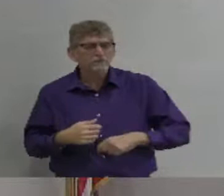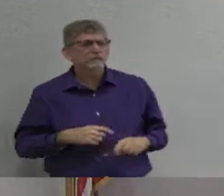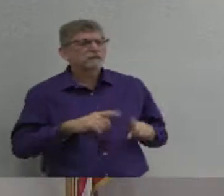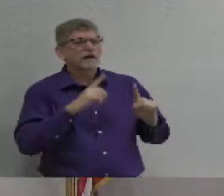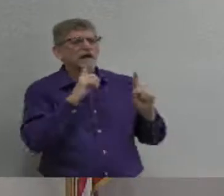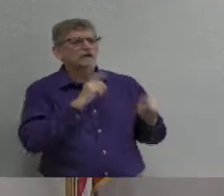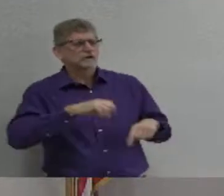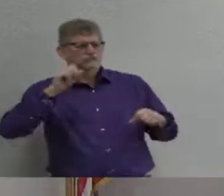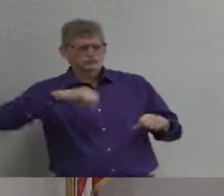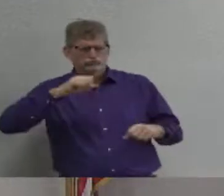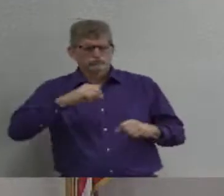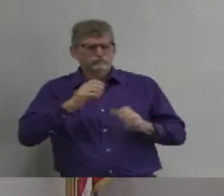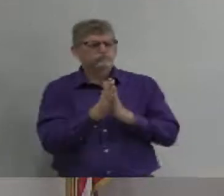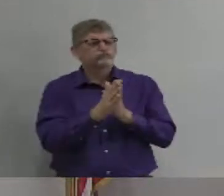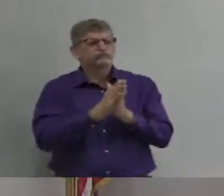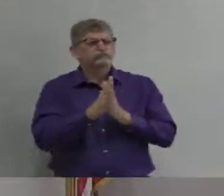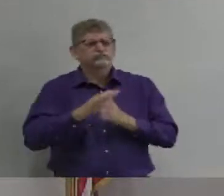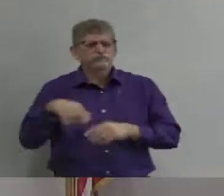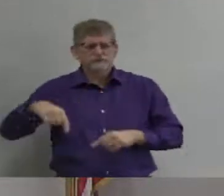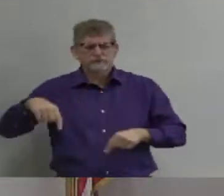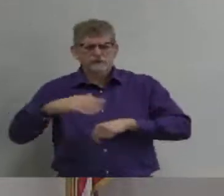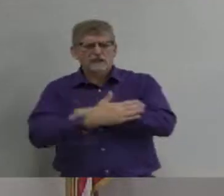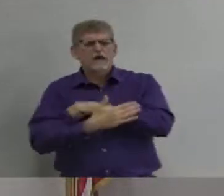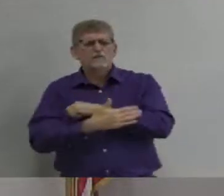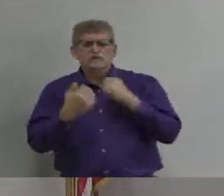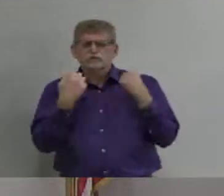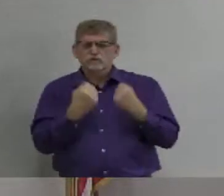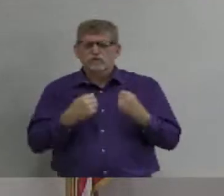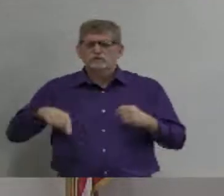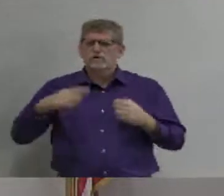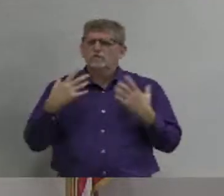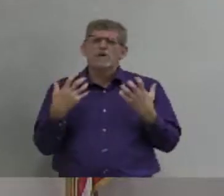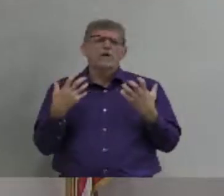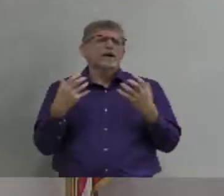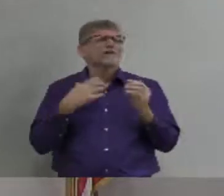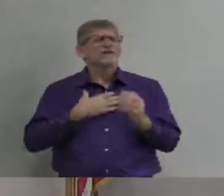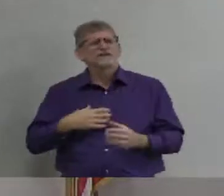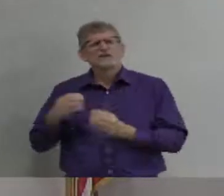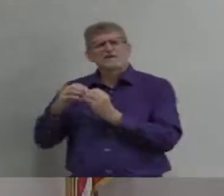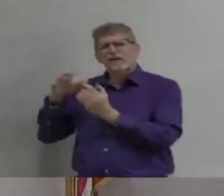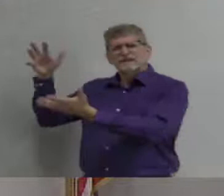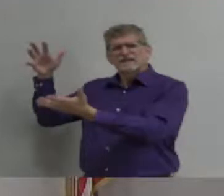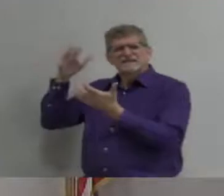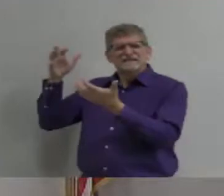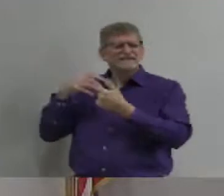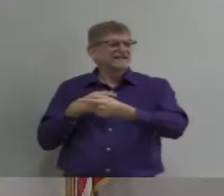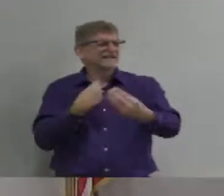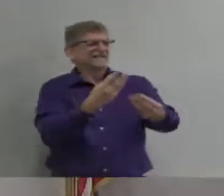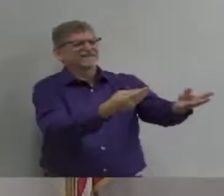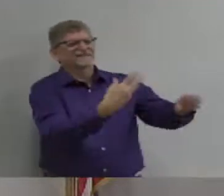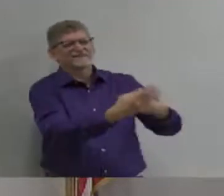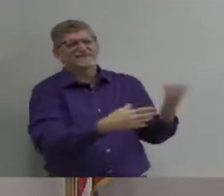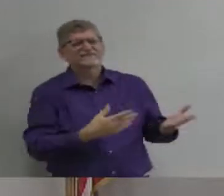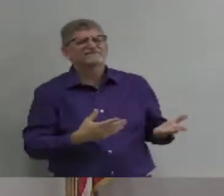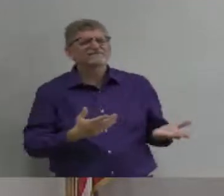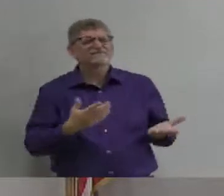that we wish we had more vaccine available because we could meet the